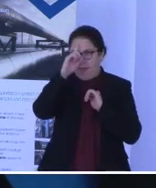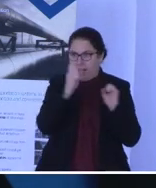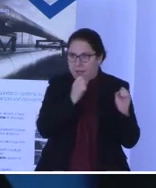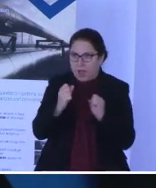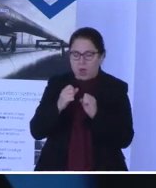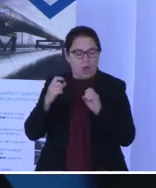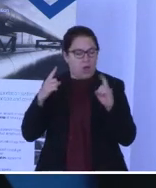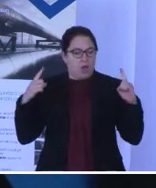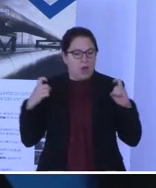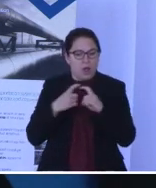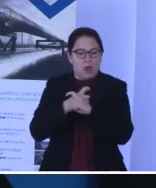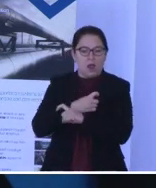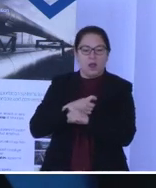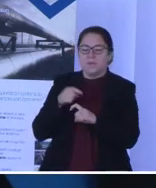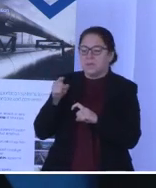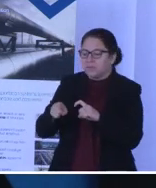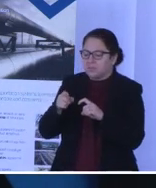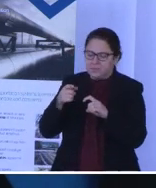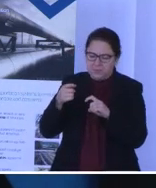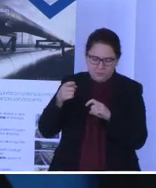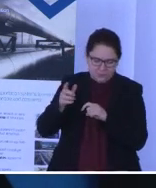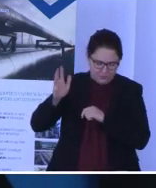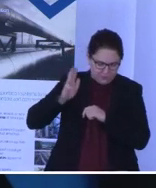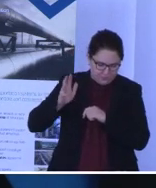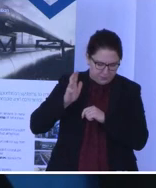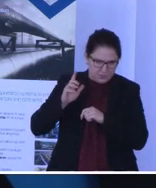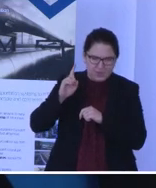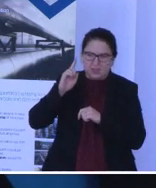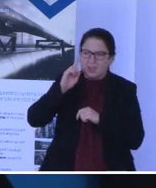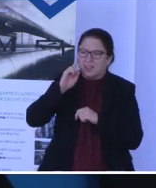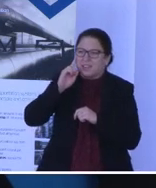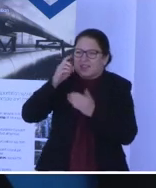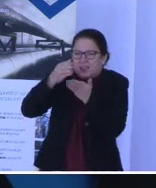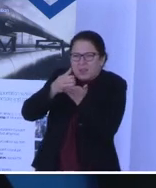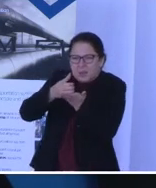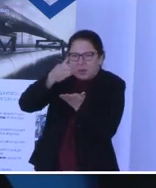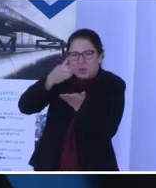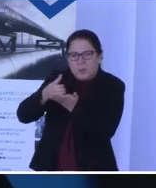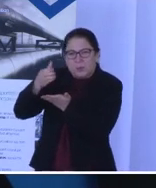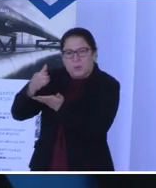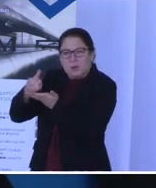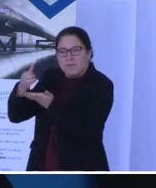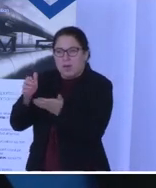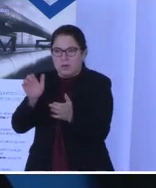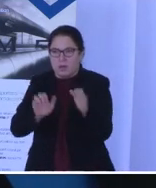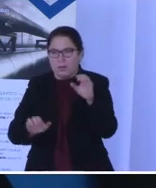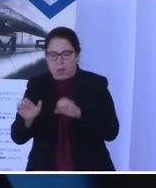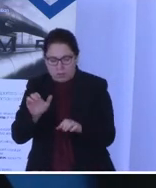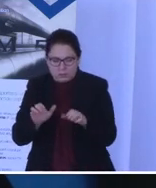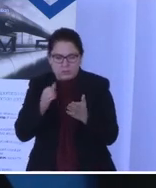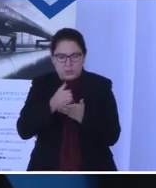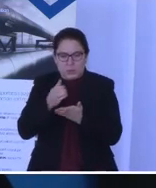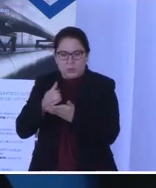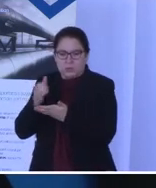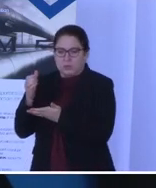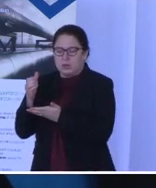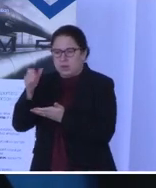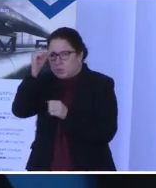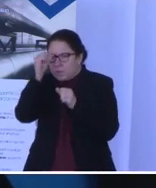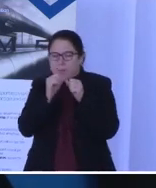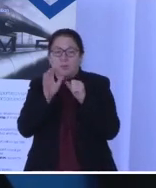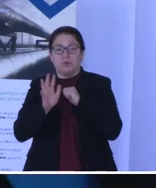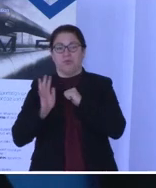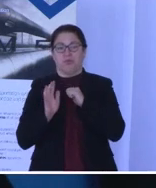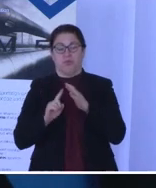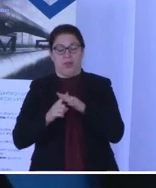involved taking bottles of, I think what the British call Lucozade, which is like their version of Gatorade. And you remember, originally,